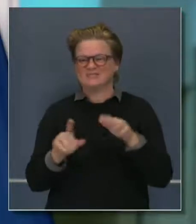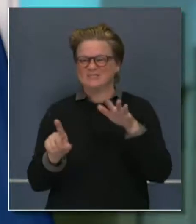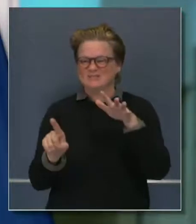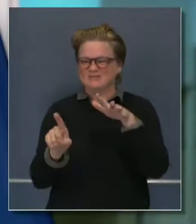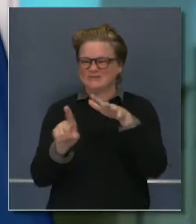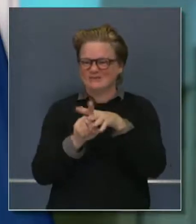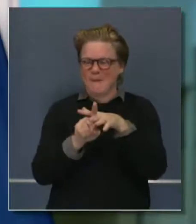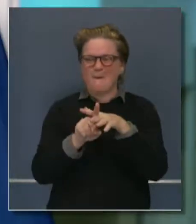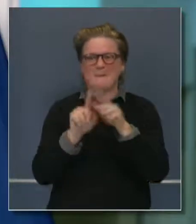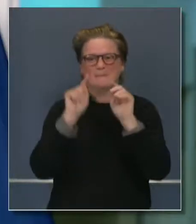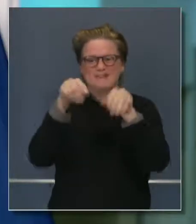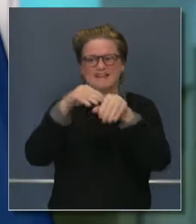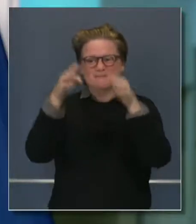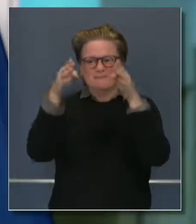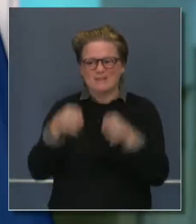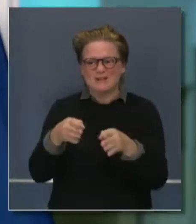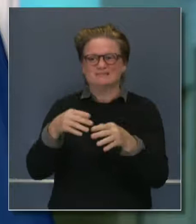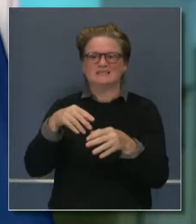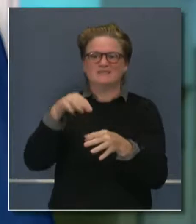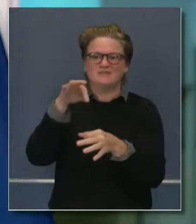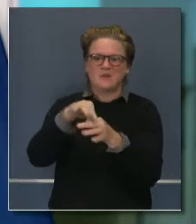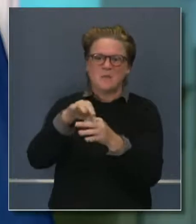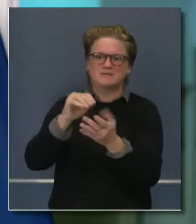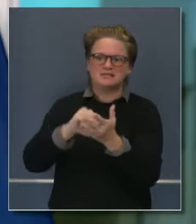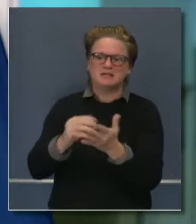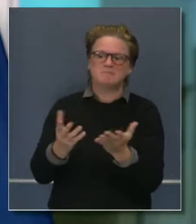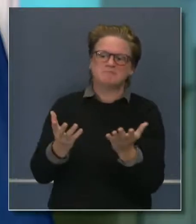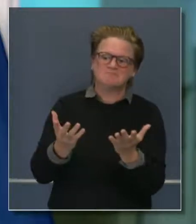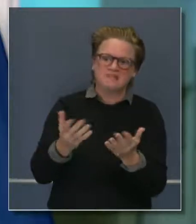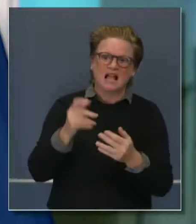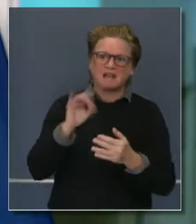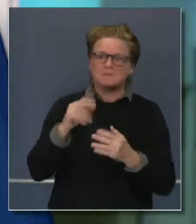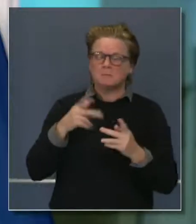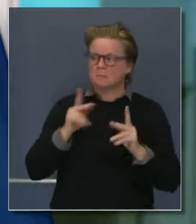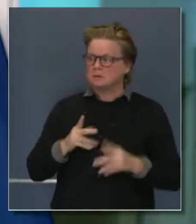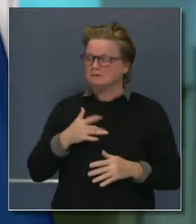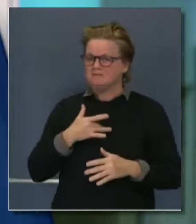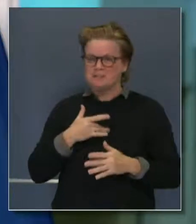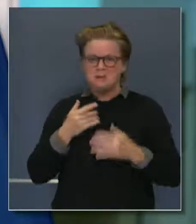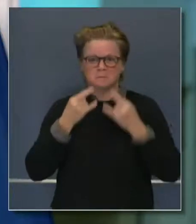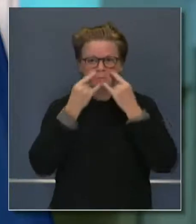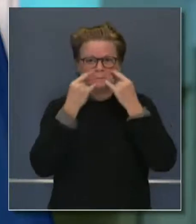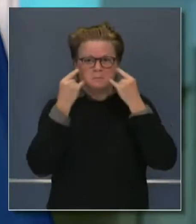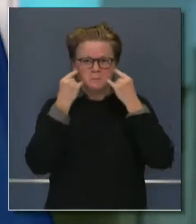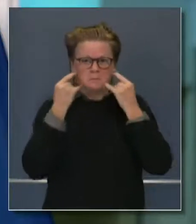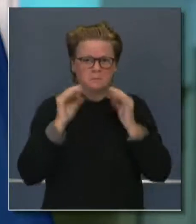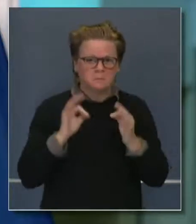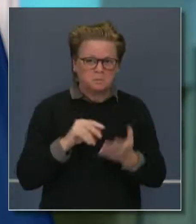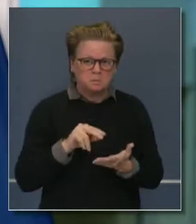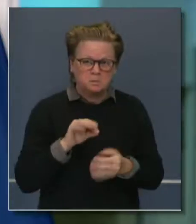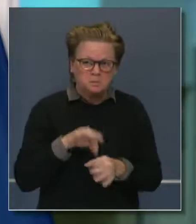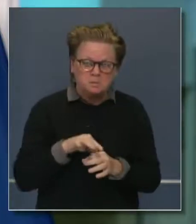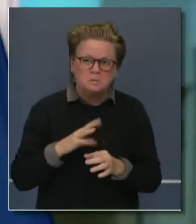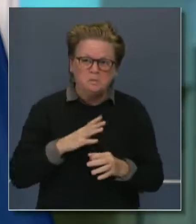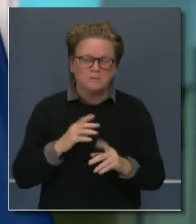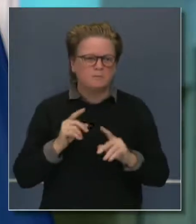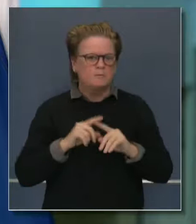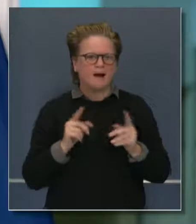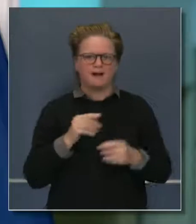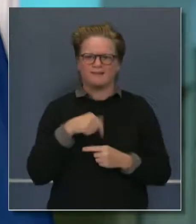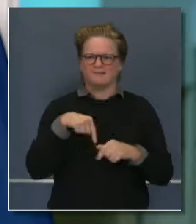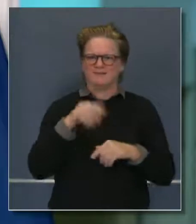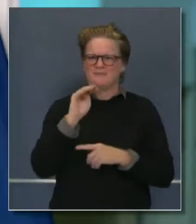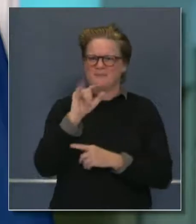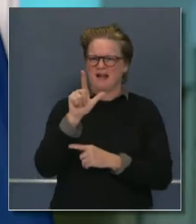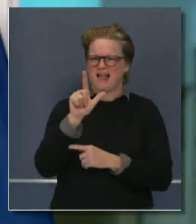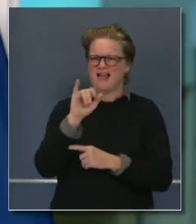in in-person voting for those that want choice and want those alternatives. But clearly, there's a trend